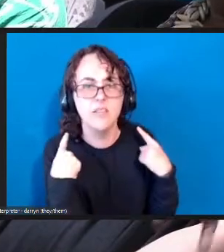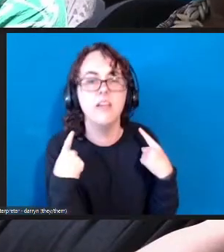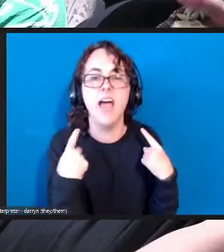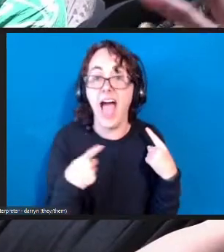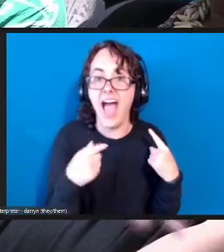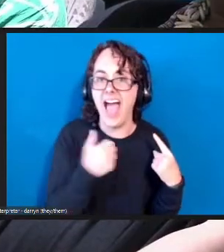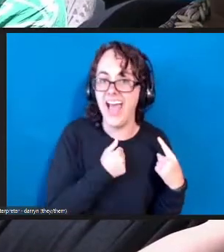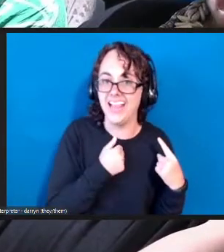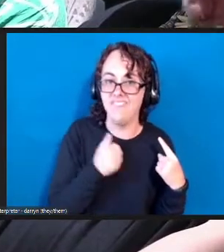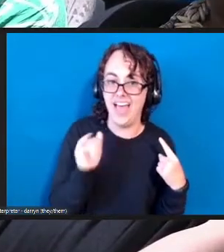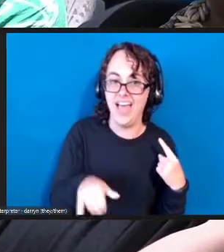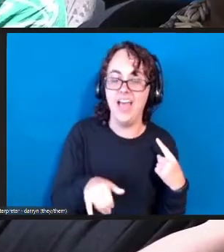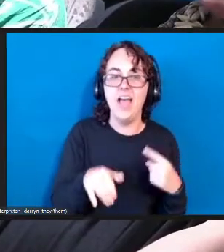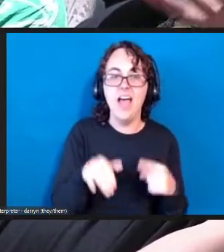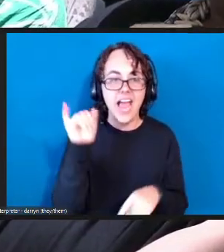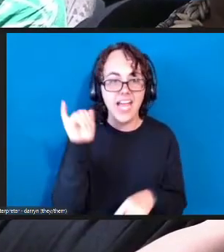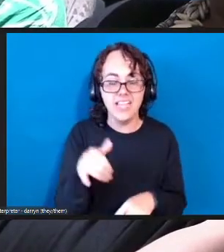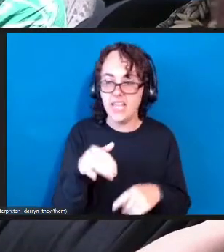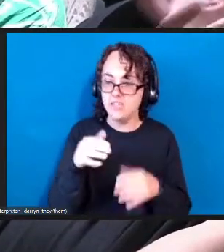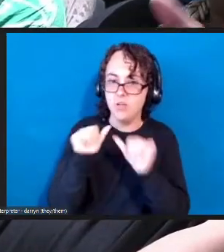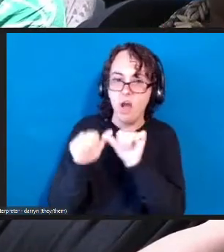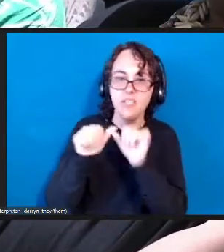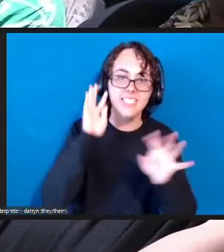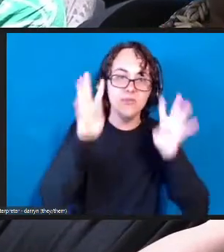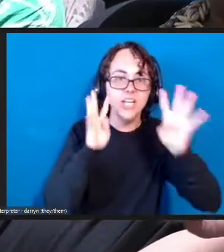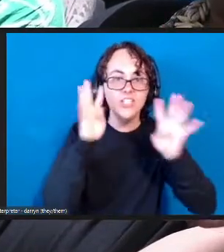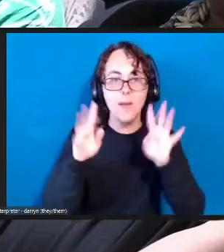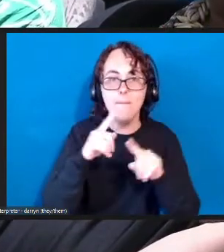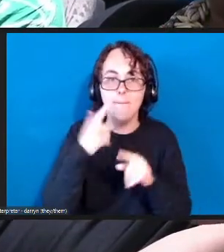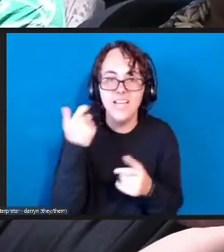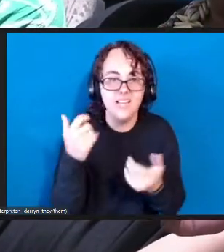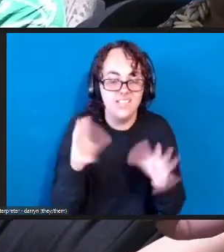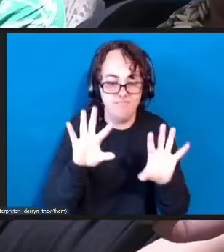of that constant creation, because we don't necessarily know what it is.